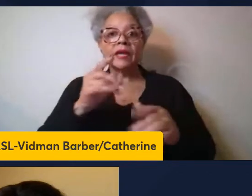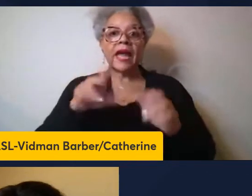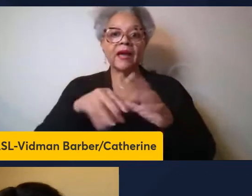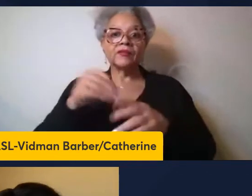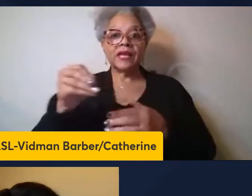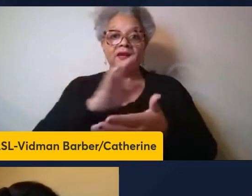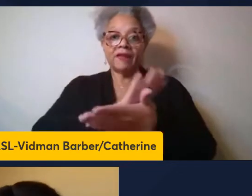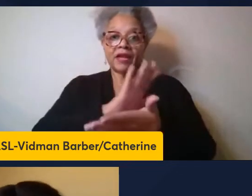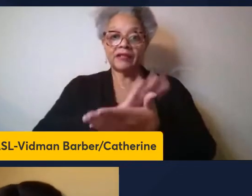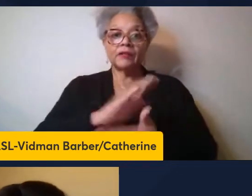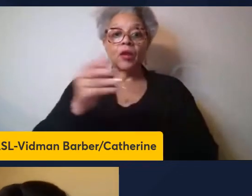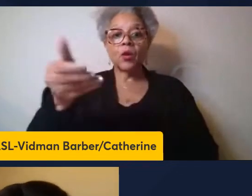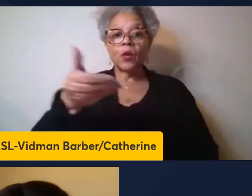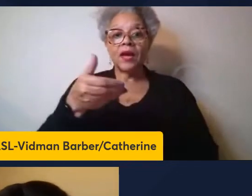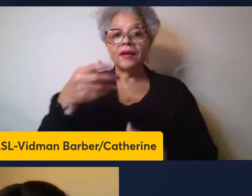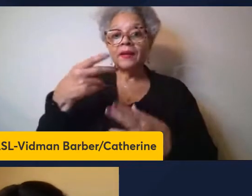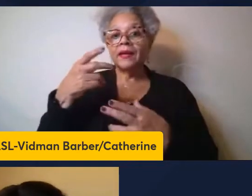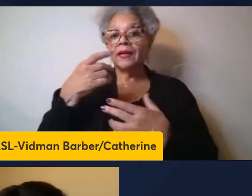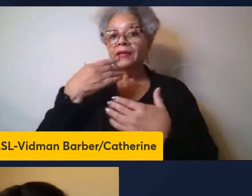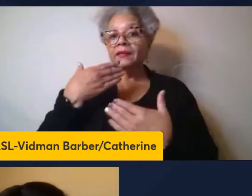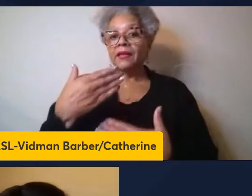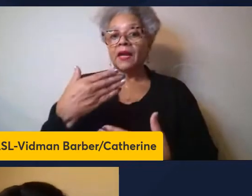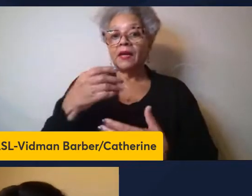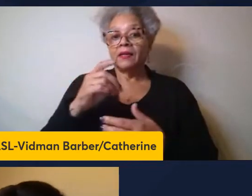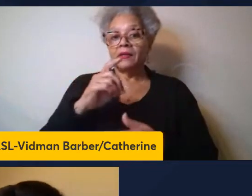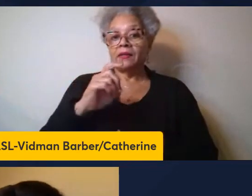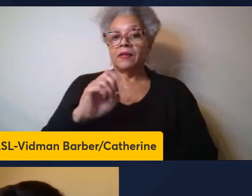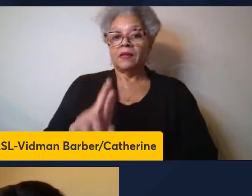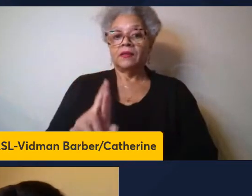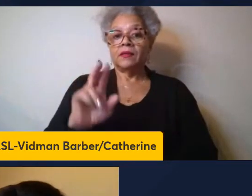Nonterah. Thank you very much, Jessica.